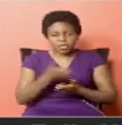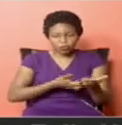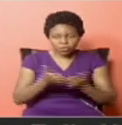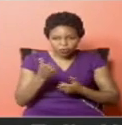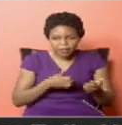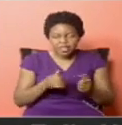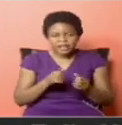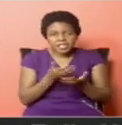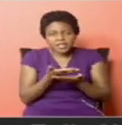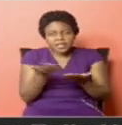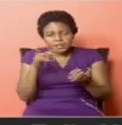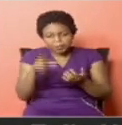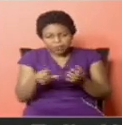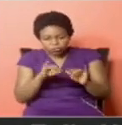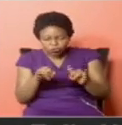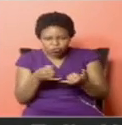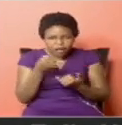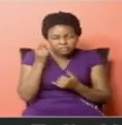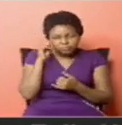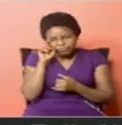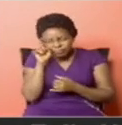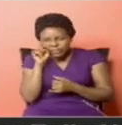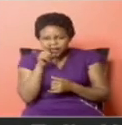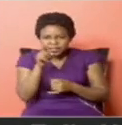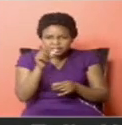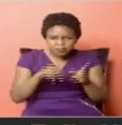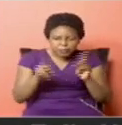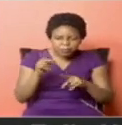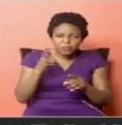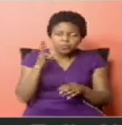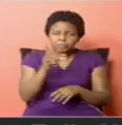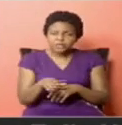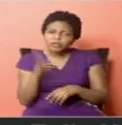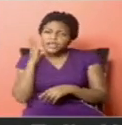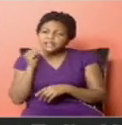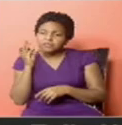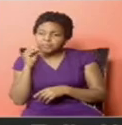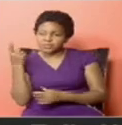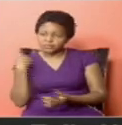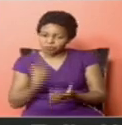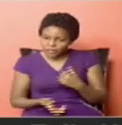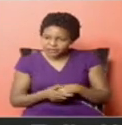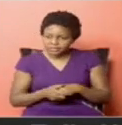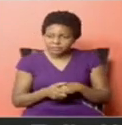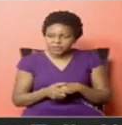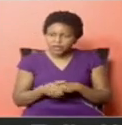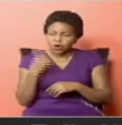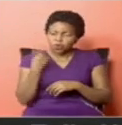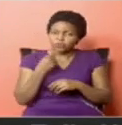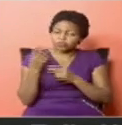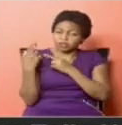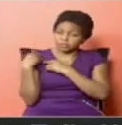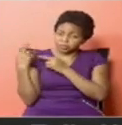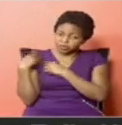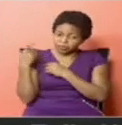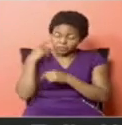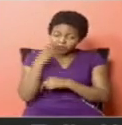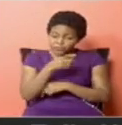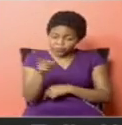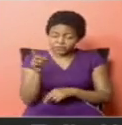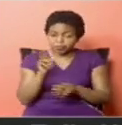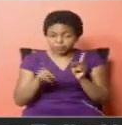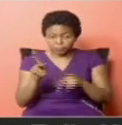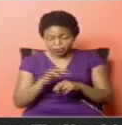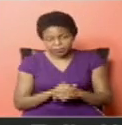Did anyone try to find out what were their personal experiences? And if not, who should be responsible for